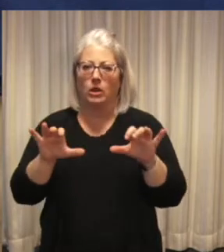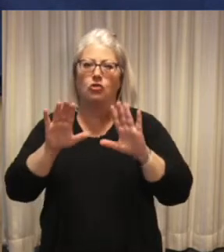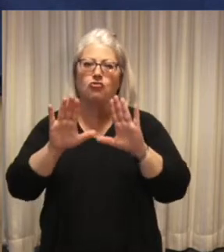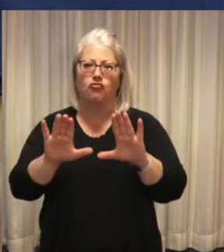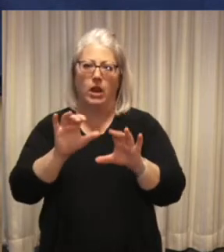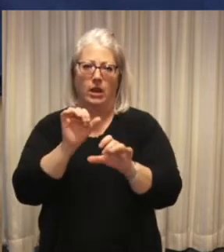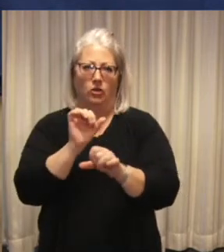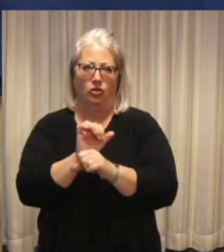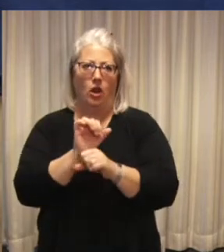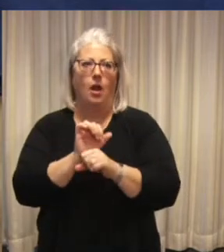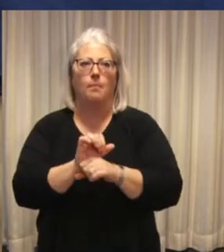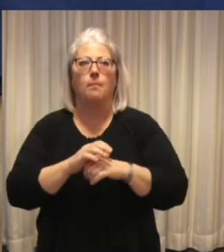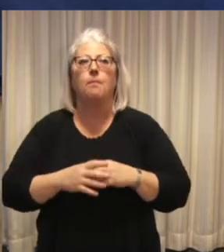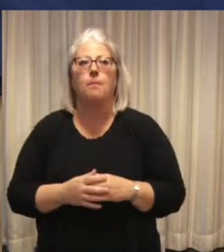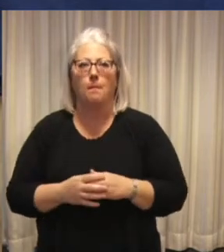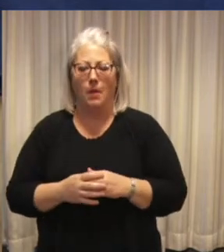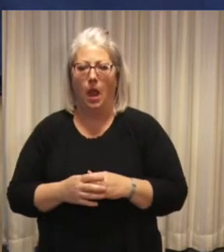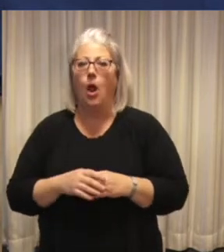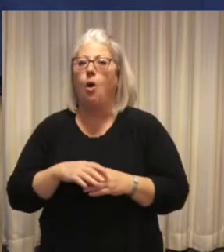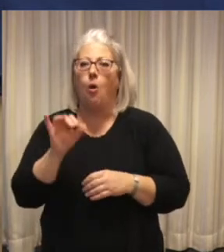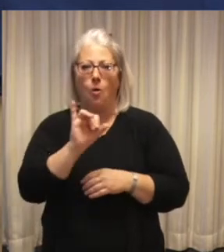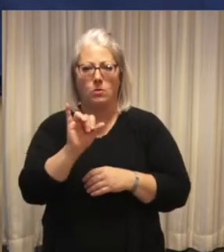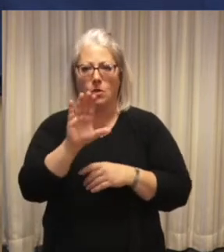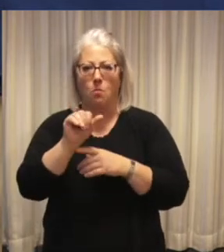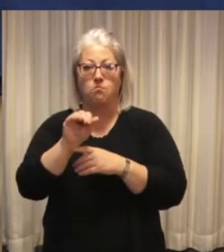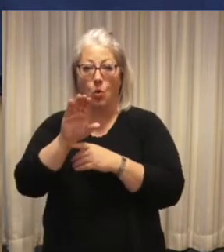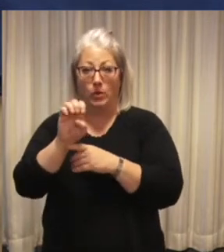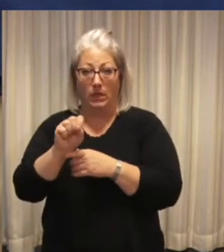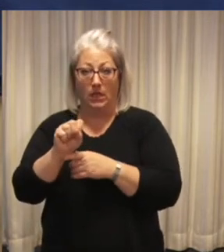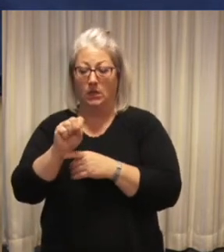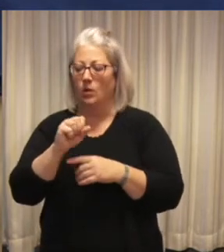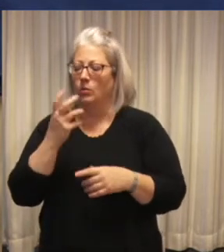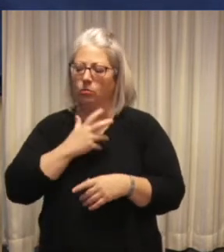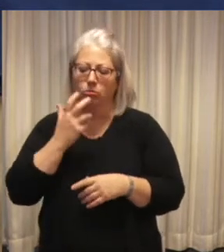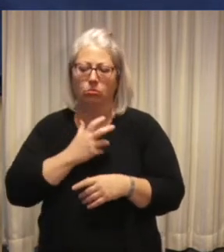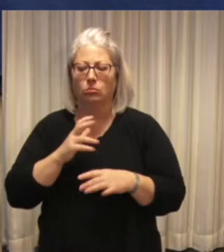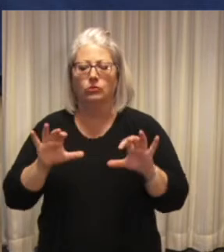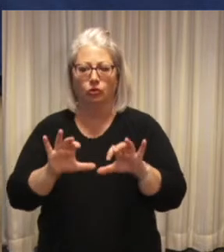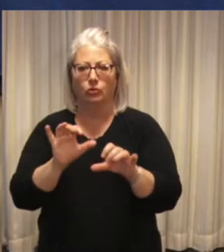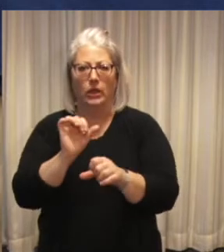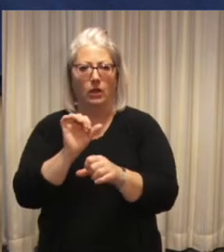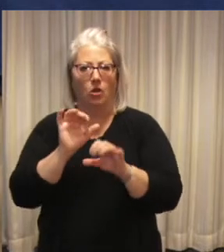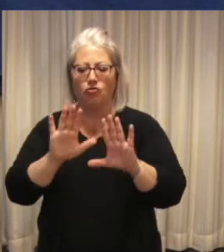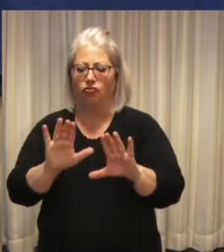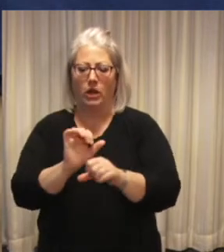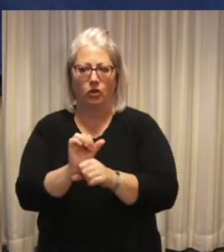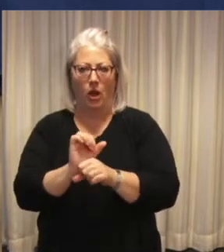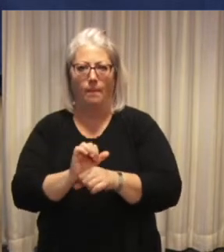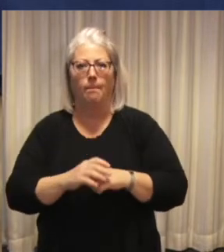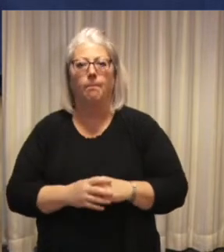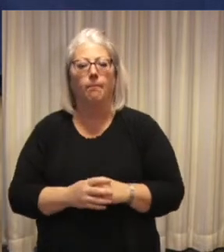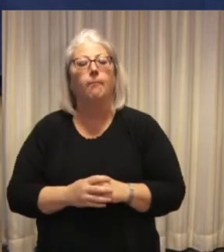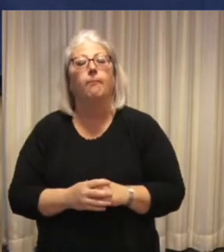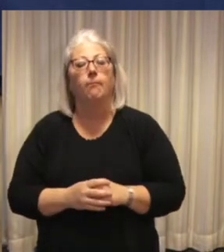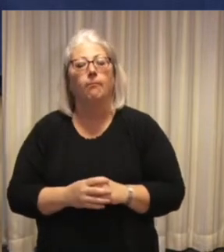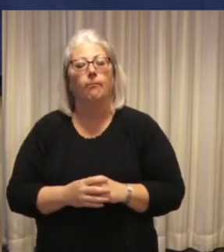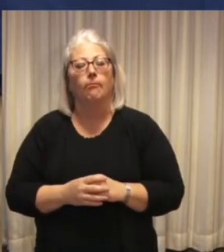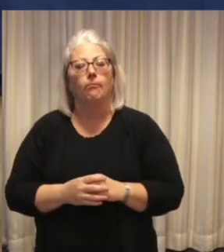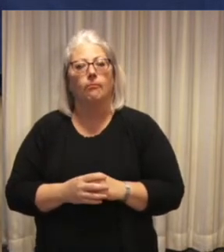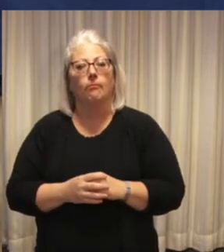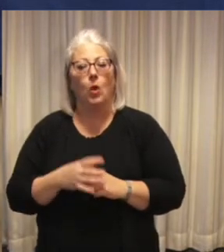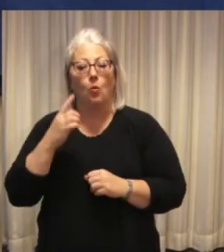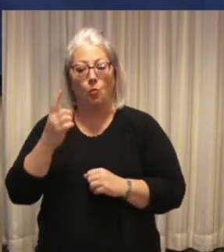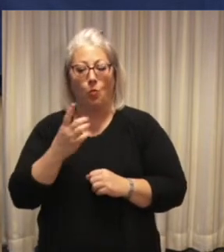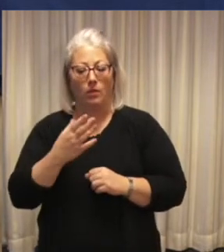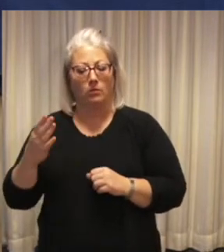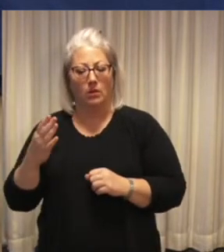all stepping up. And, one of the questions we've sometimes gotten, and I don't know if this one's come in today, but you all